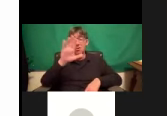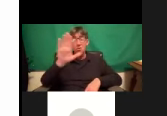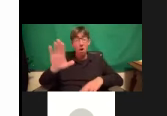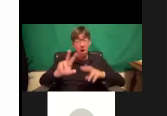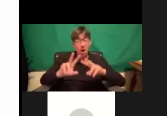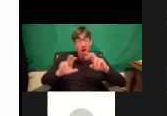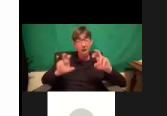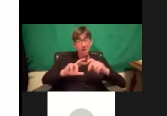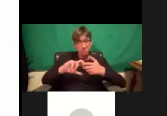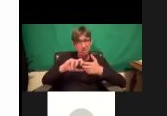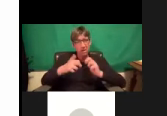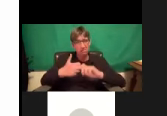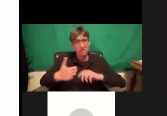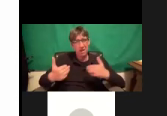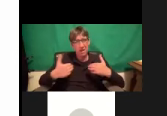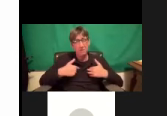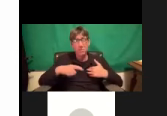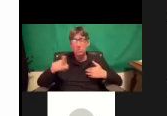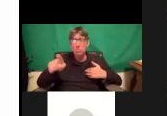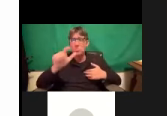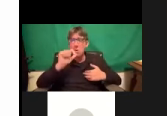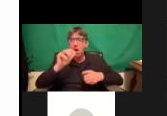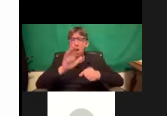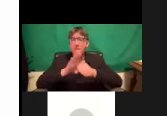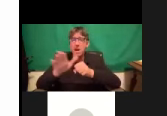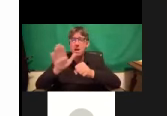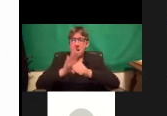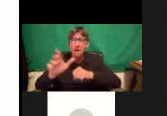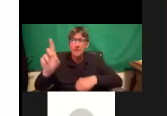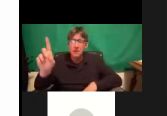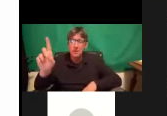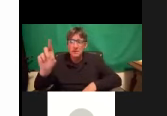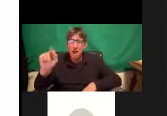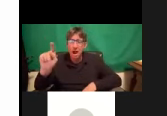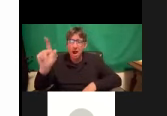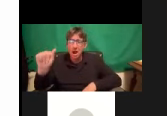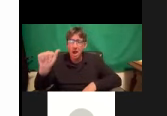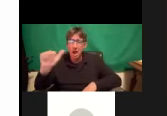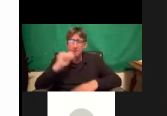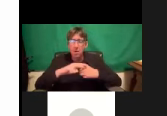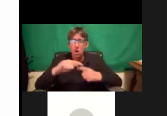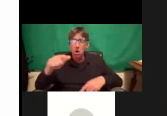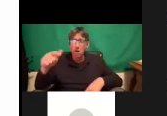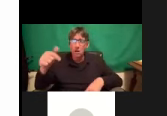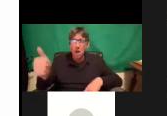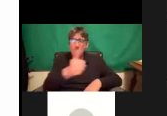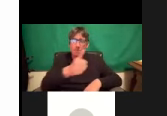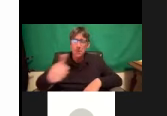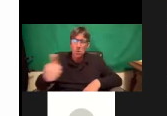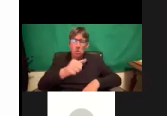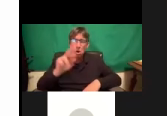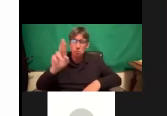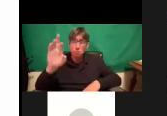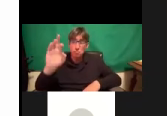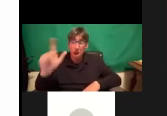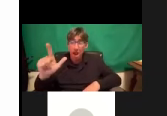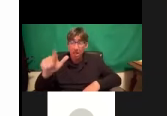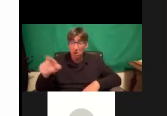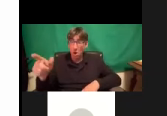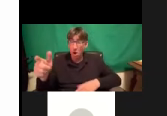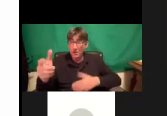you don't have data for the commuter rail. And the data that you show actually shows that there's been an increase in ridership, and